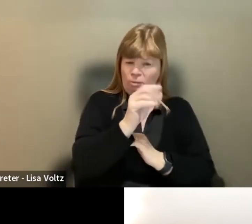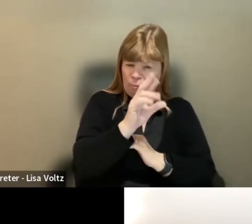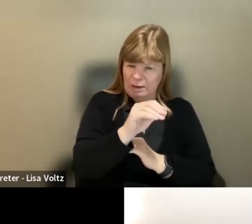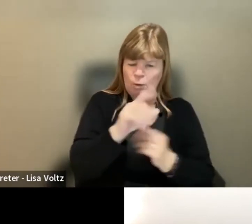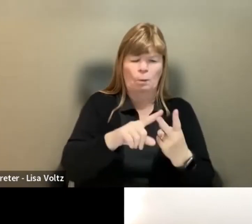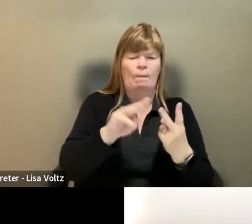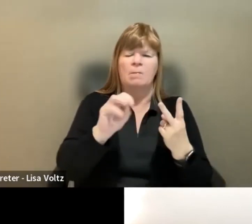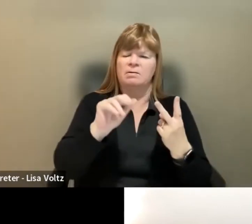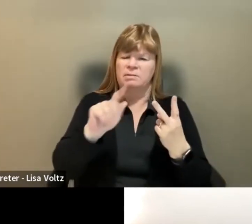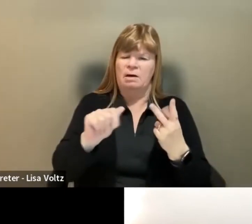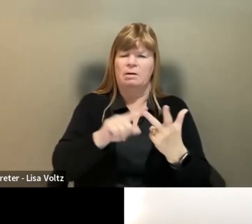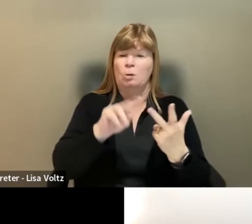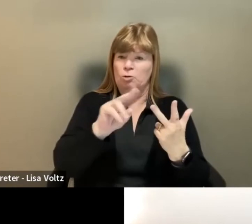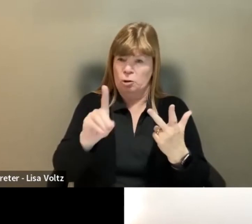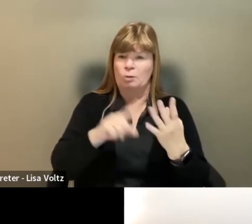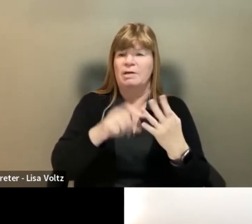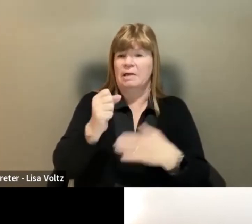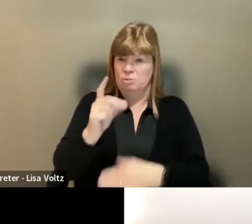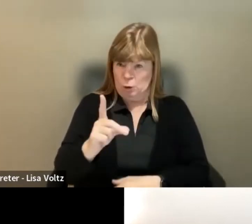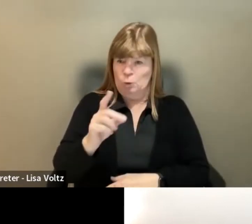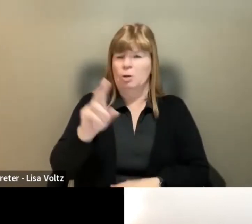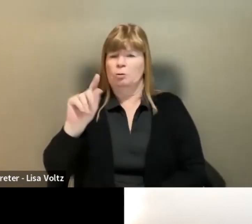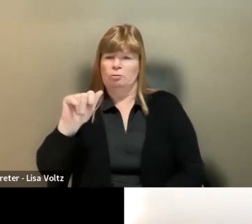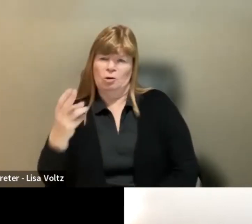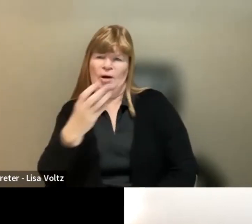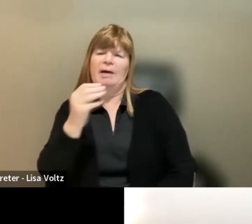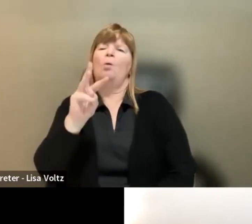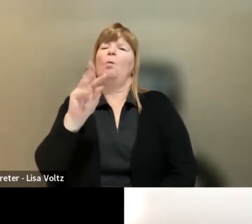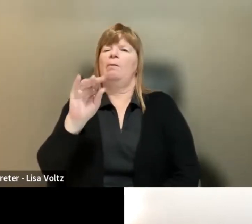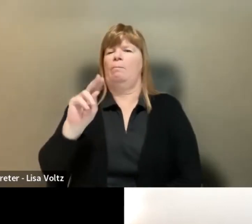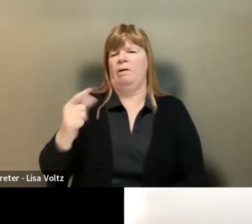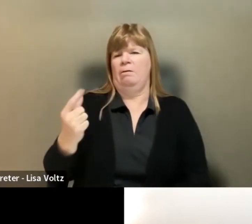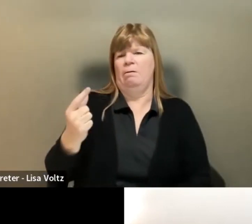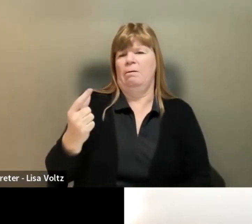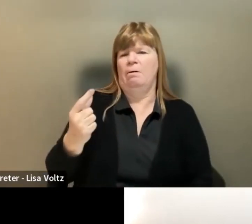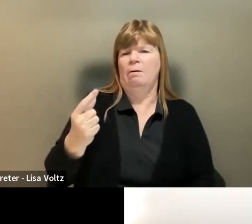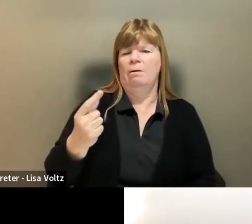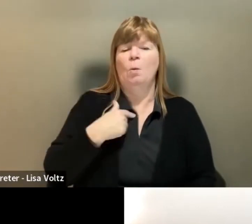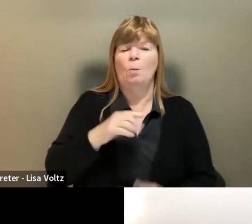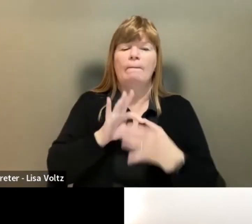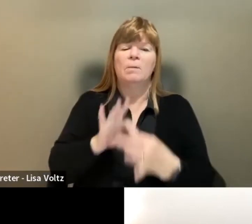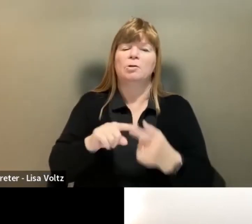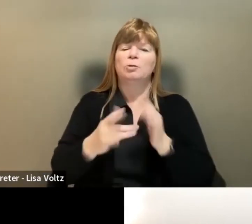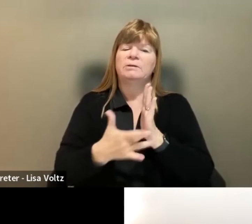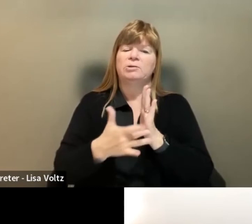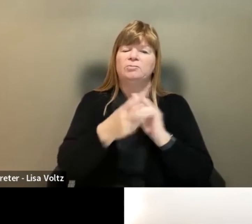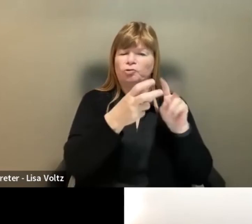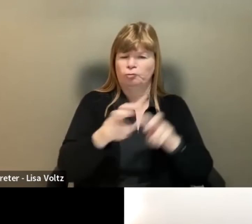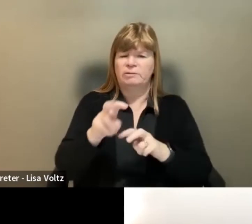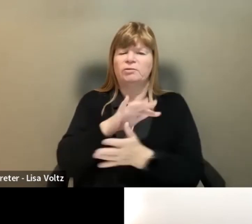Montana, North Dakota, South Dakota, Utah, and Wyoming. We belong to the Technology Transfer